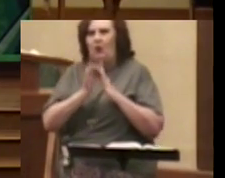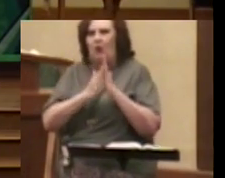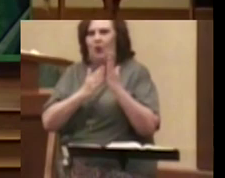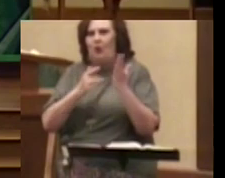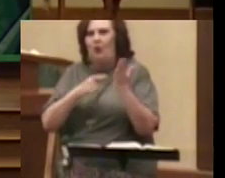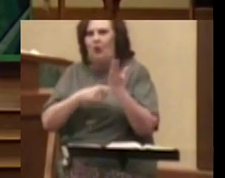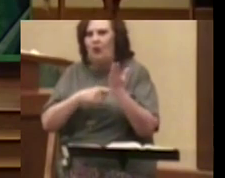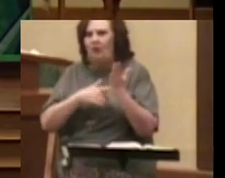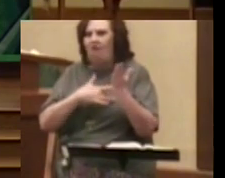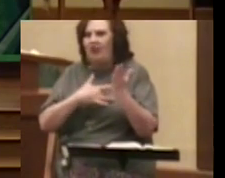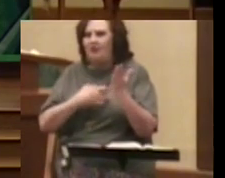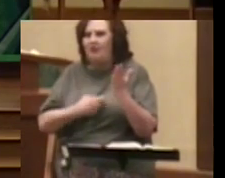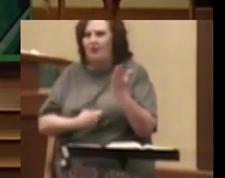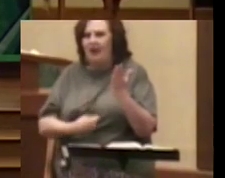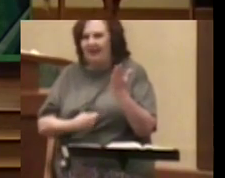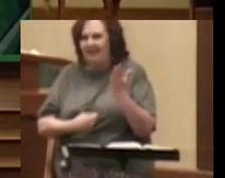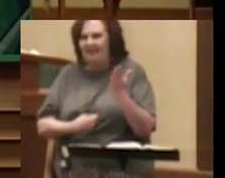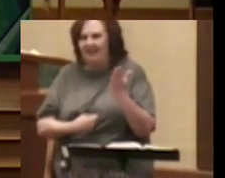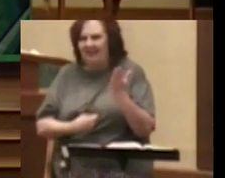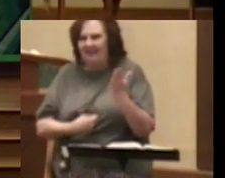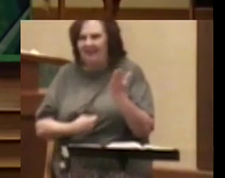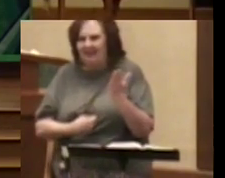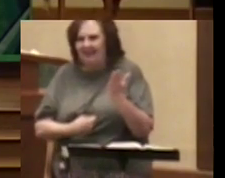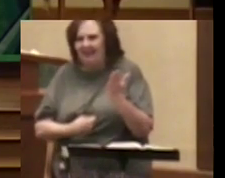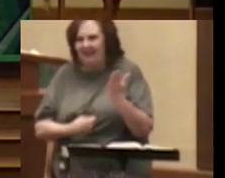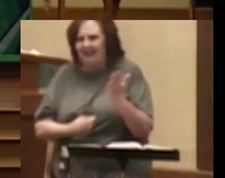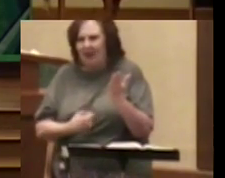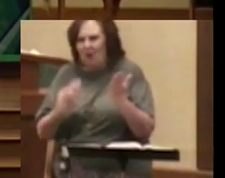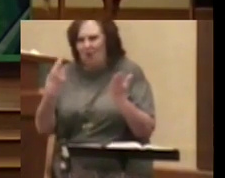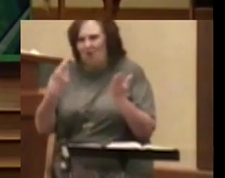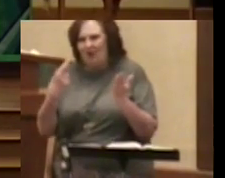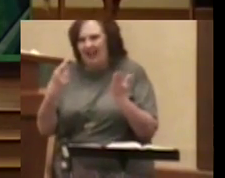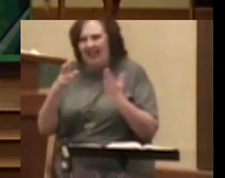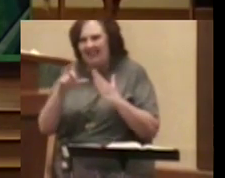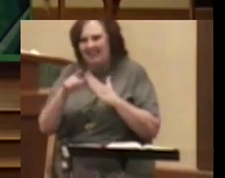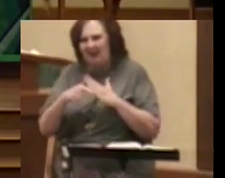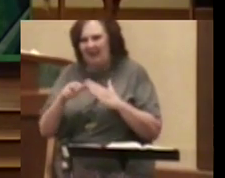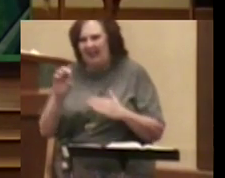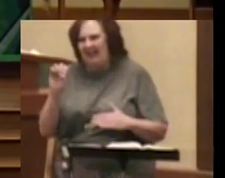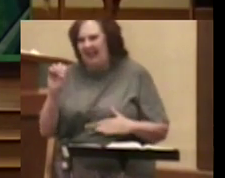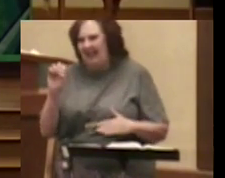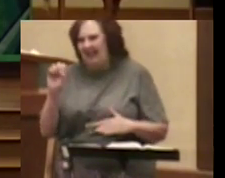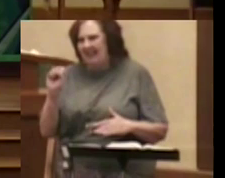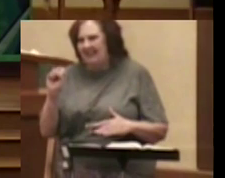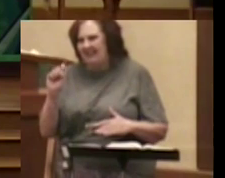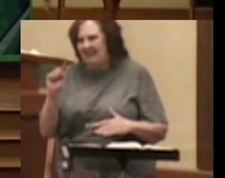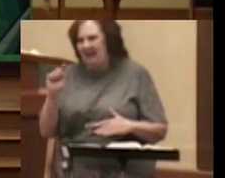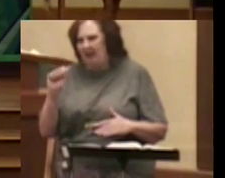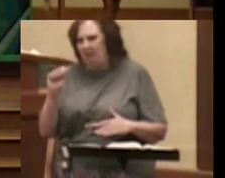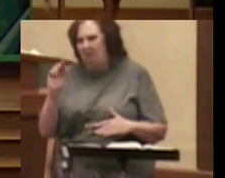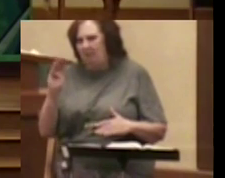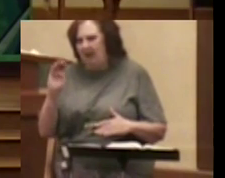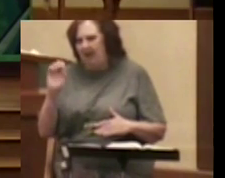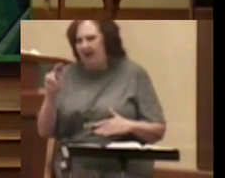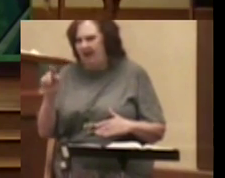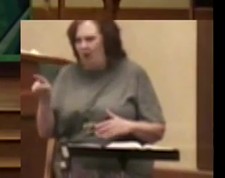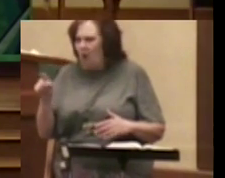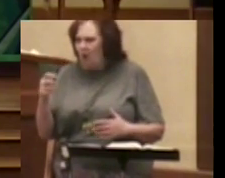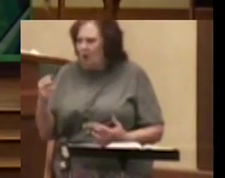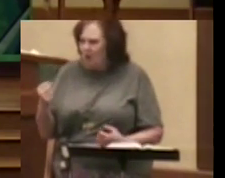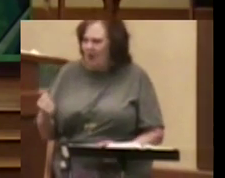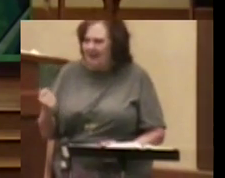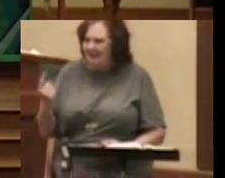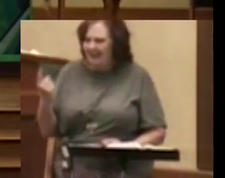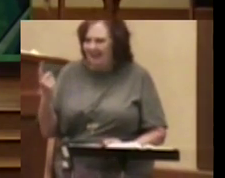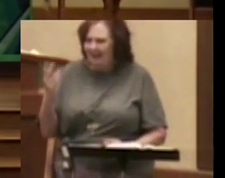strength. Well, I realized later that certainly Esteban was one who trusted in the light, in